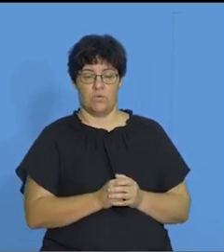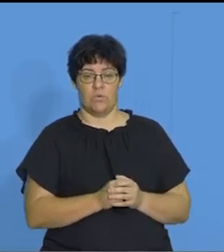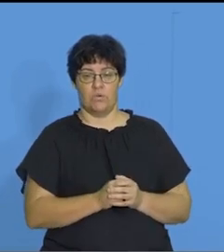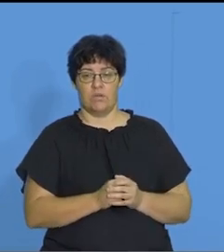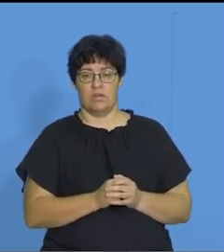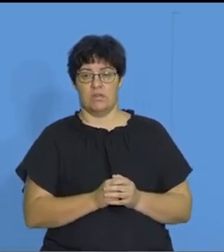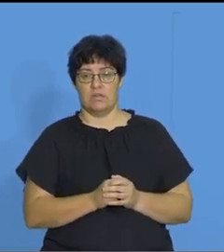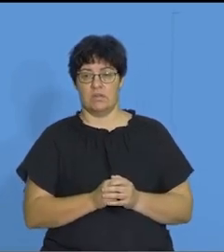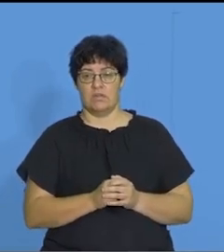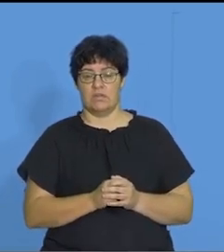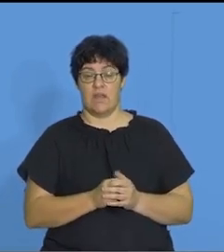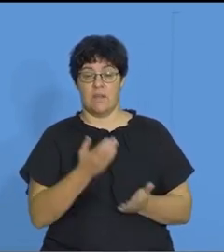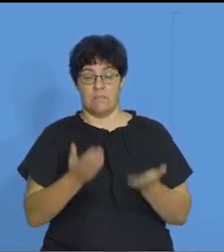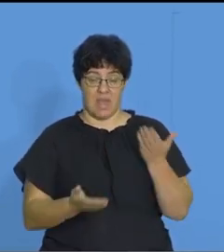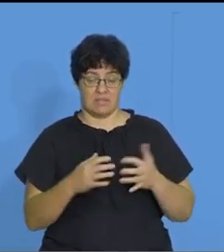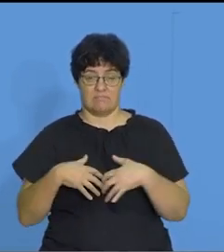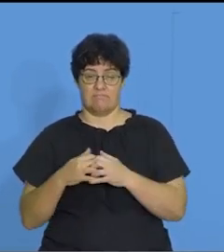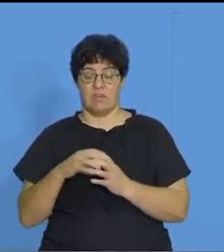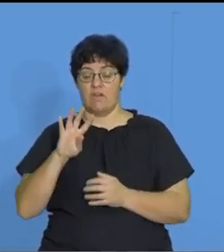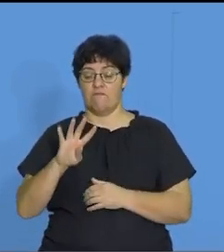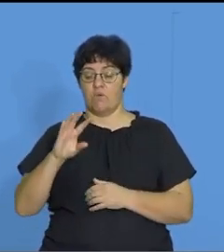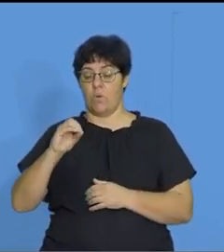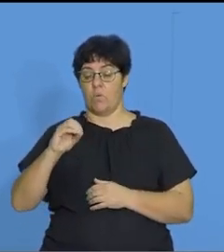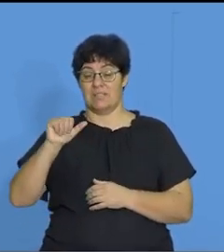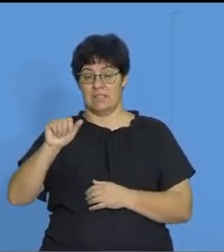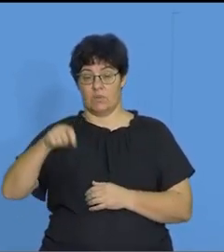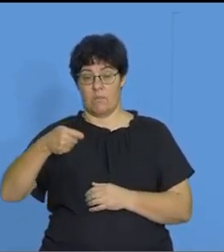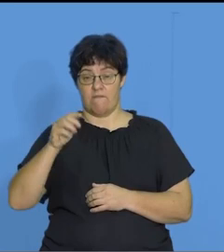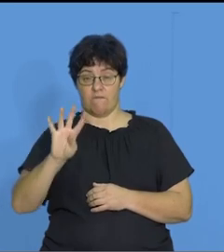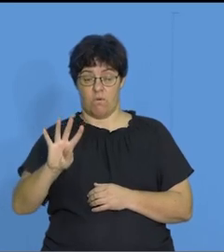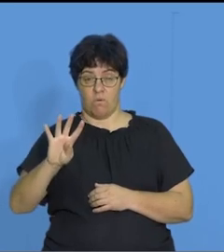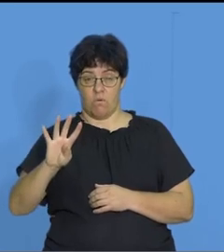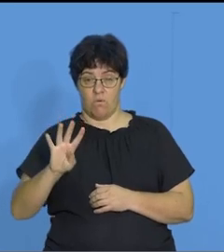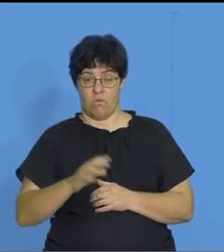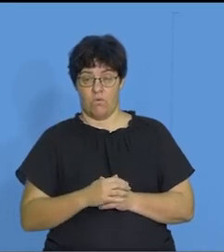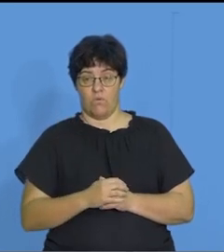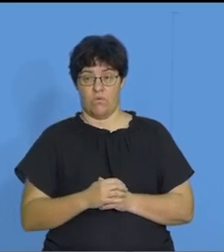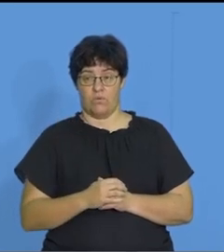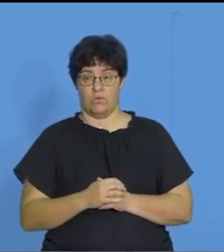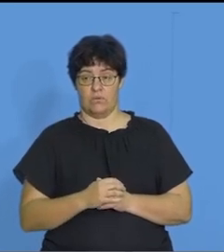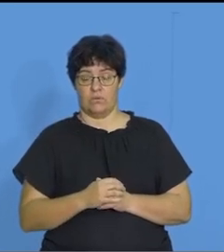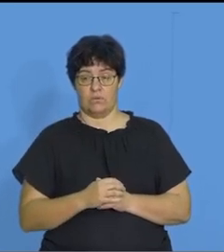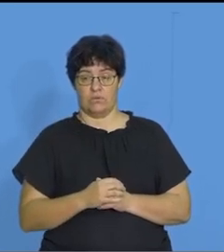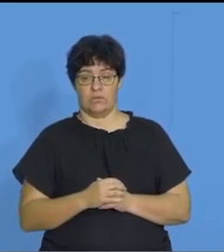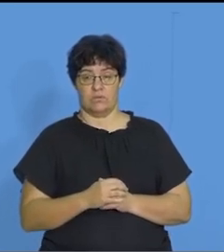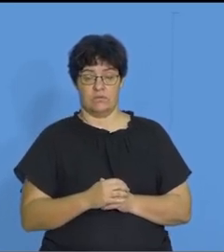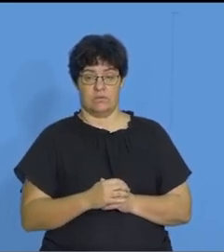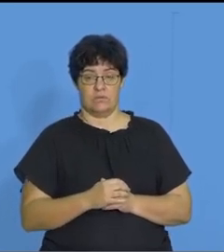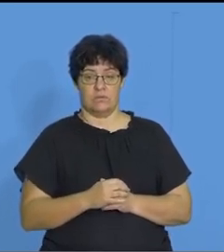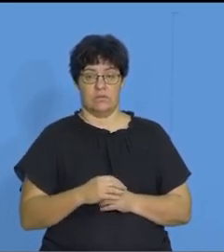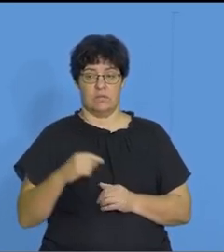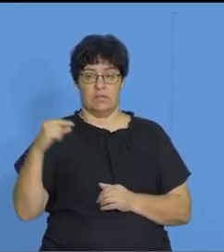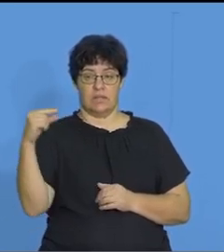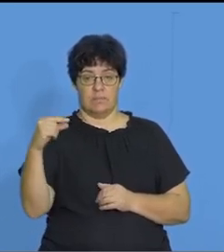value as a decimal fraction. So the mass that will be formed is 406.4, right? So that's